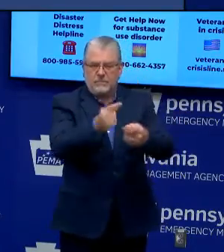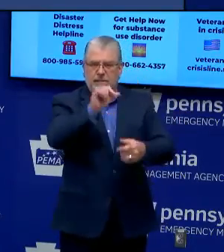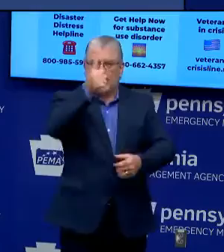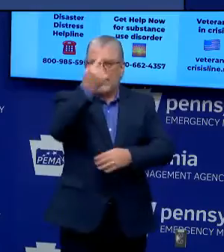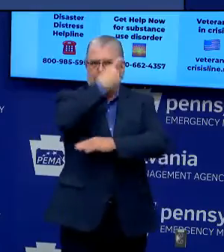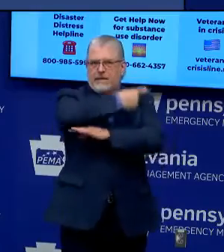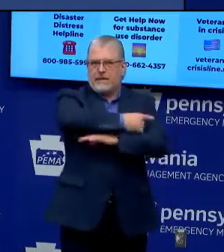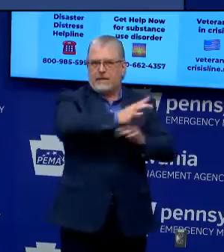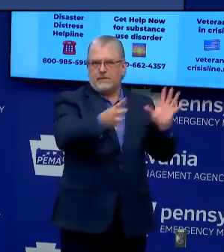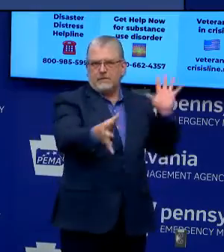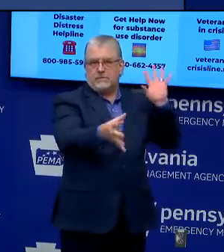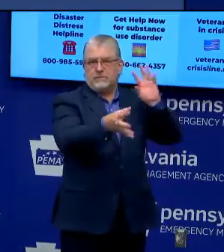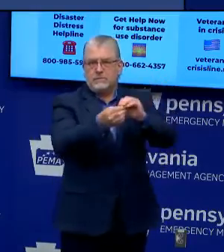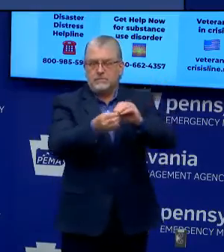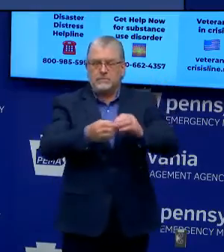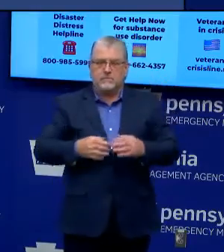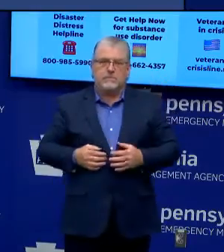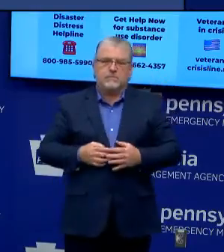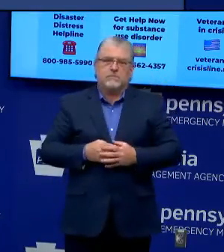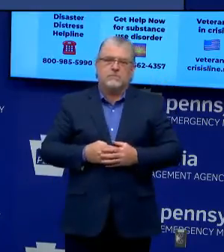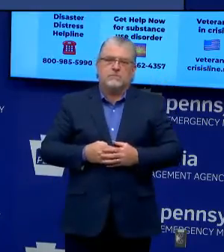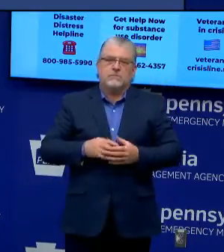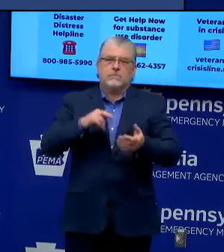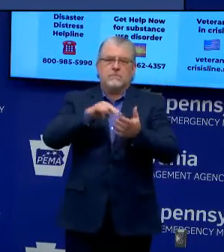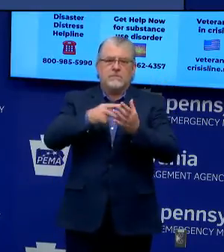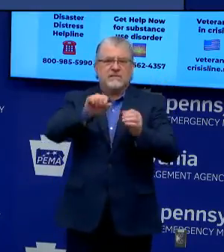This brings our statewide total to